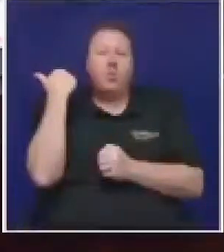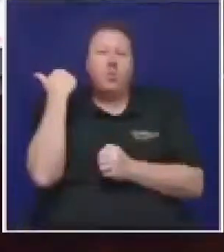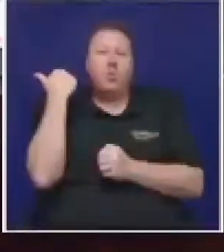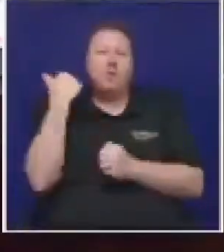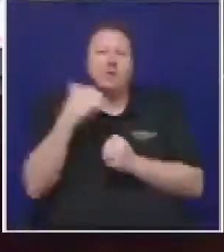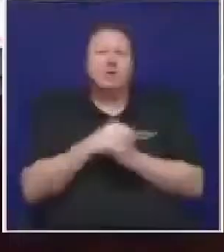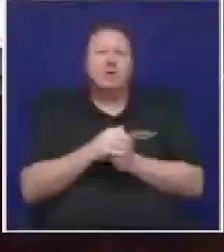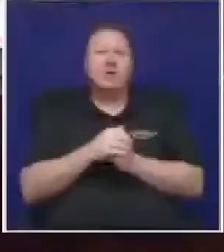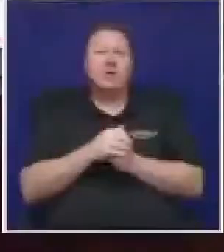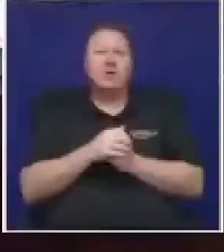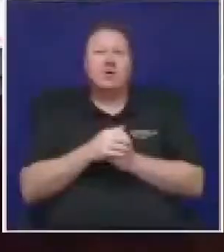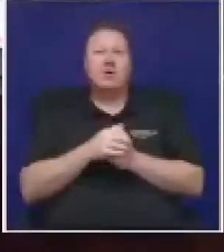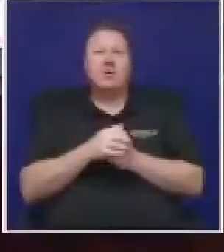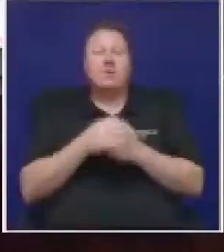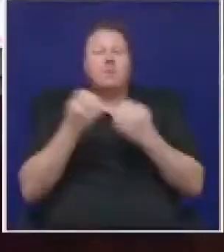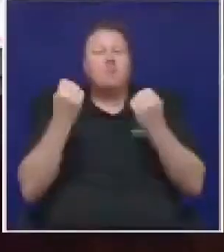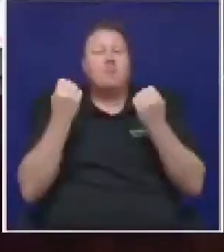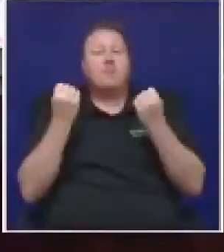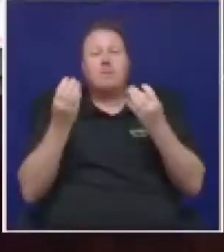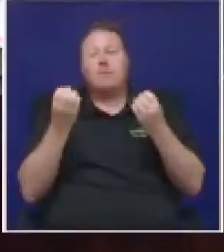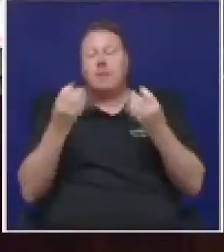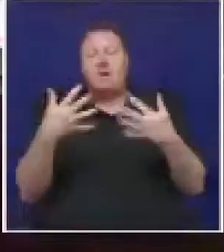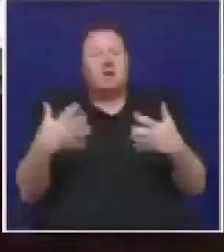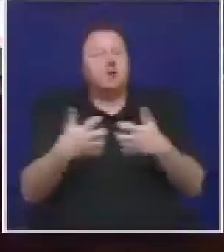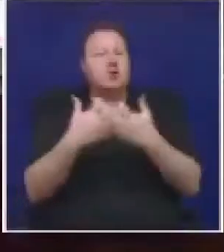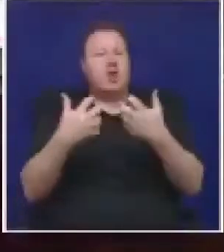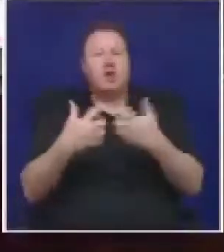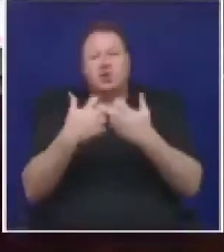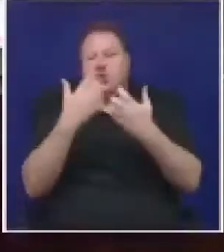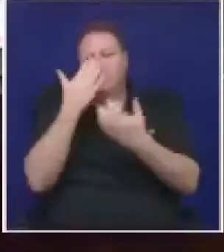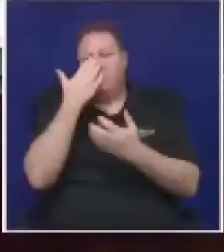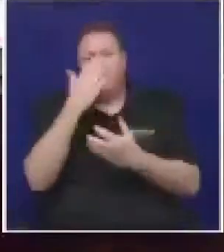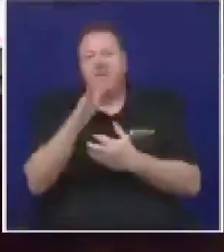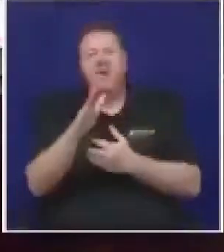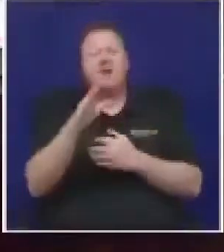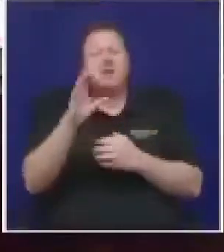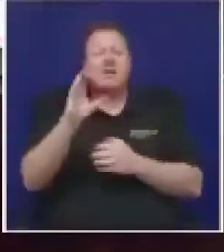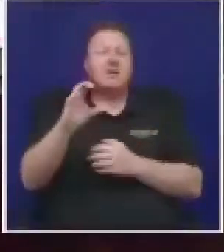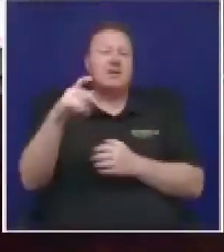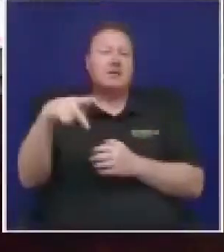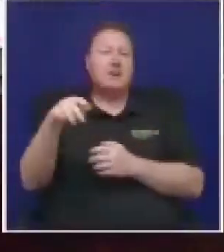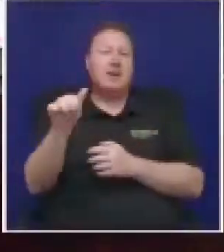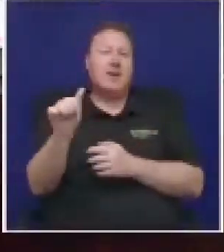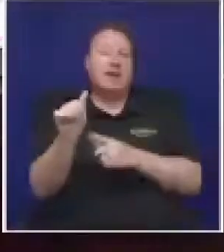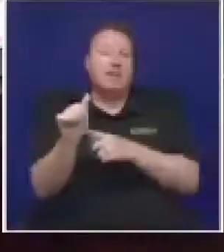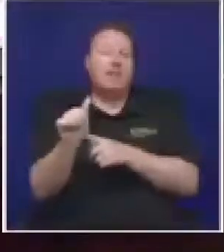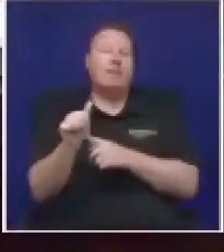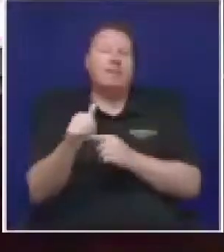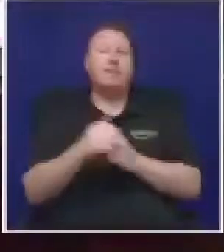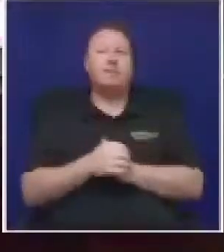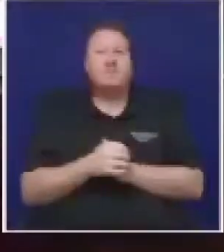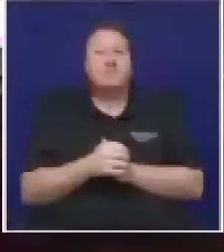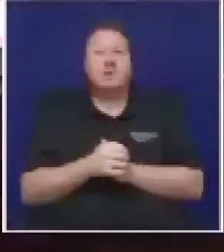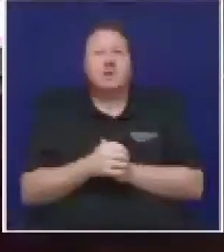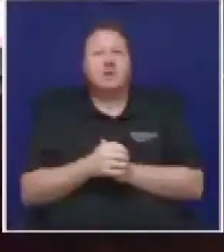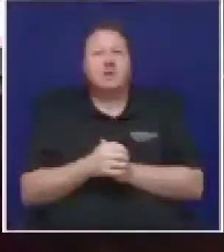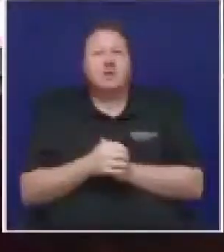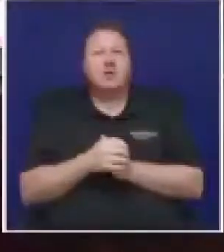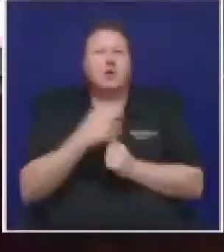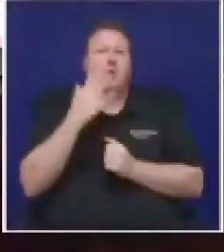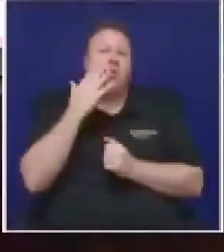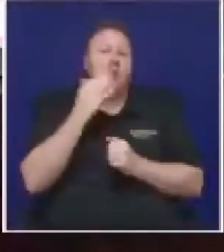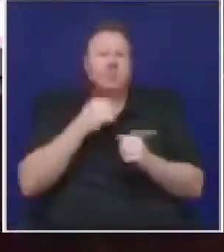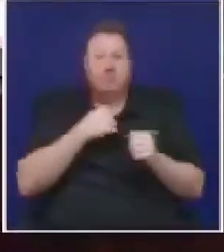have been a lot of challenges facing our CPAs. In fact, when I